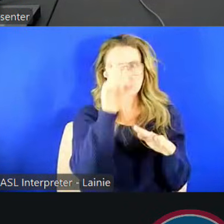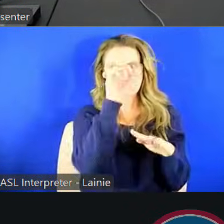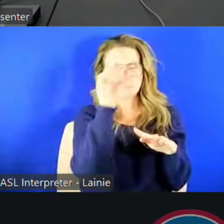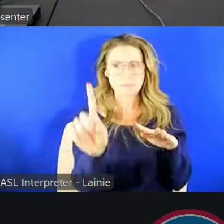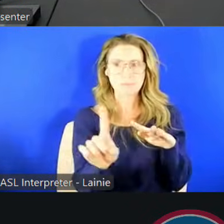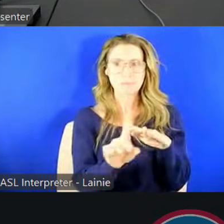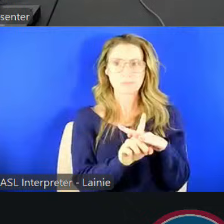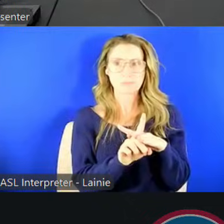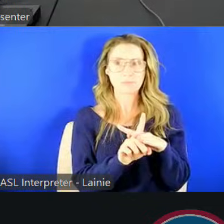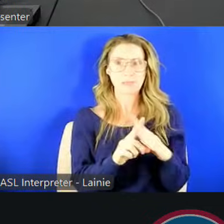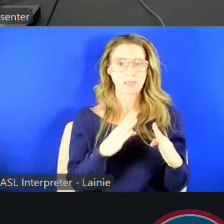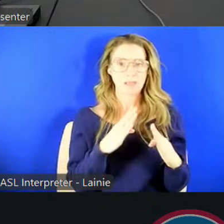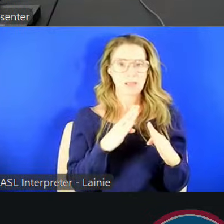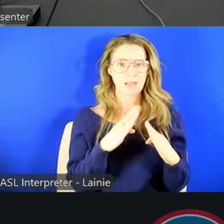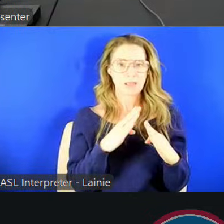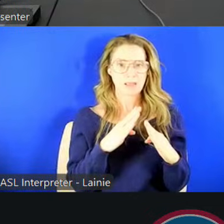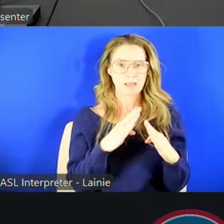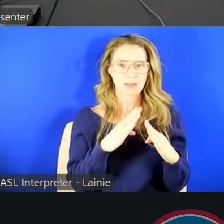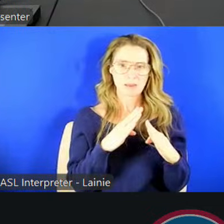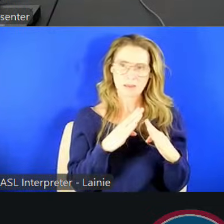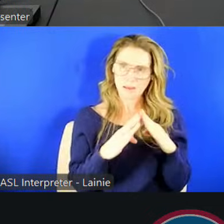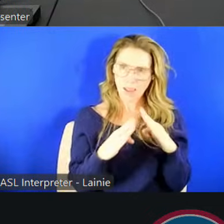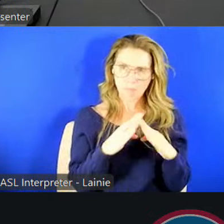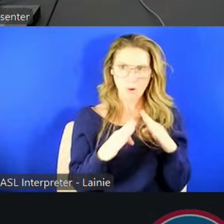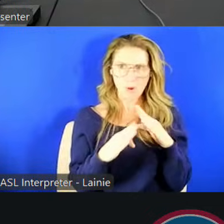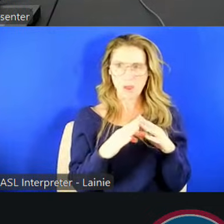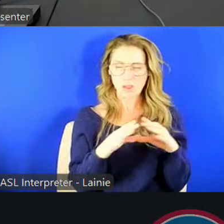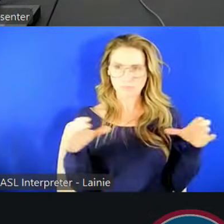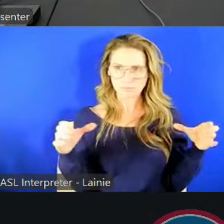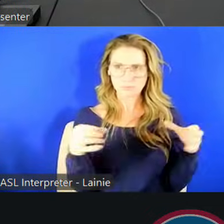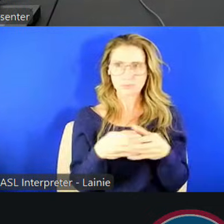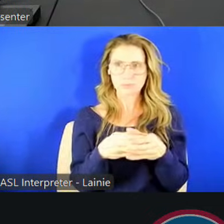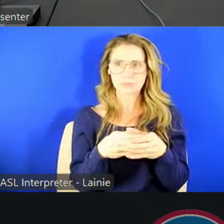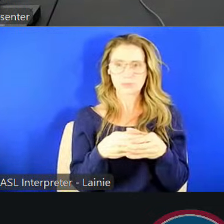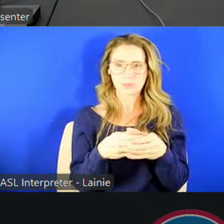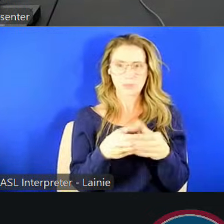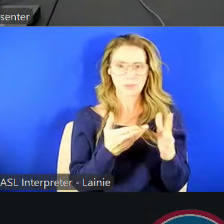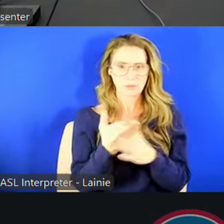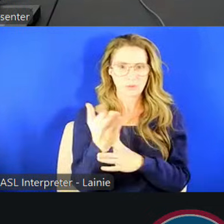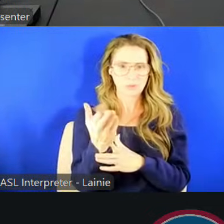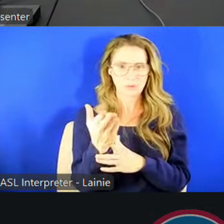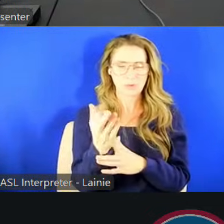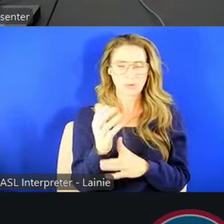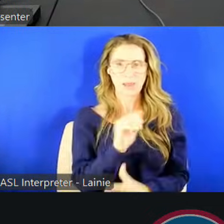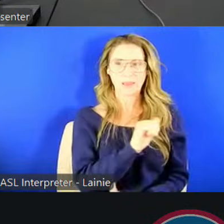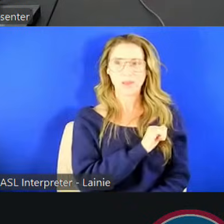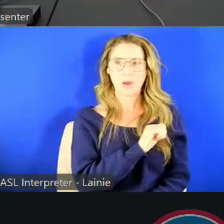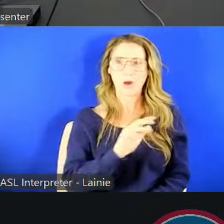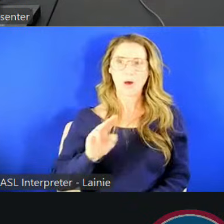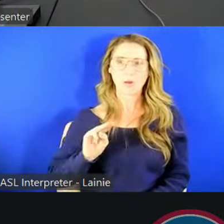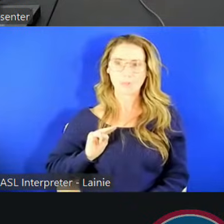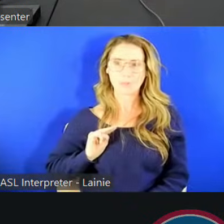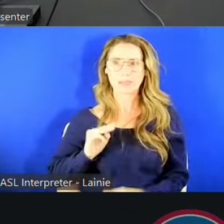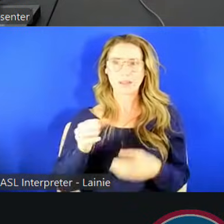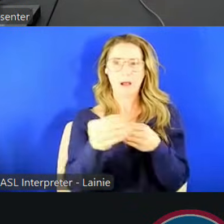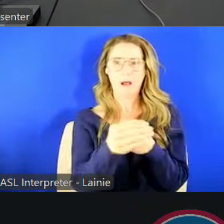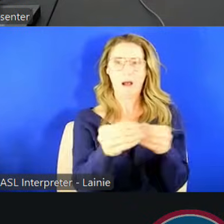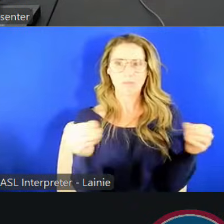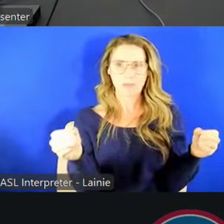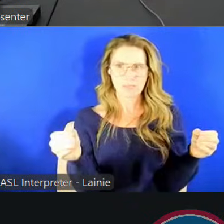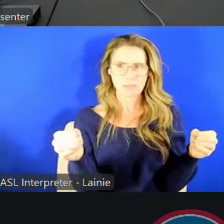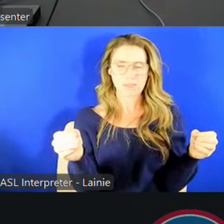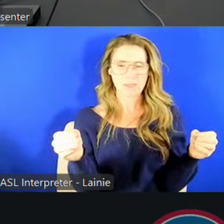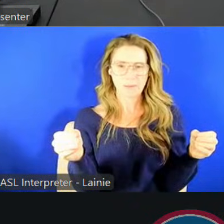neighborhood centric, probably through the individual alderman's offices, where we